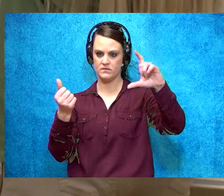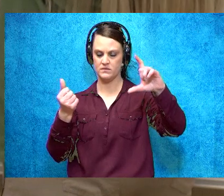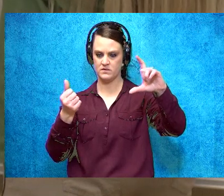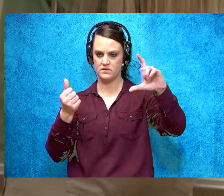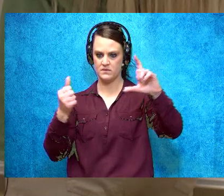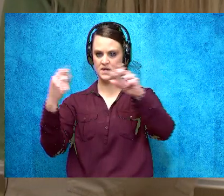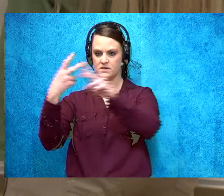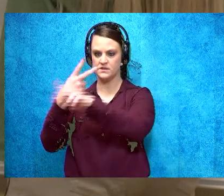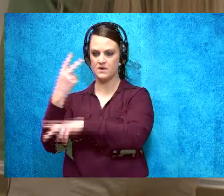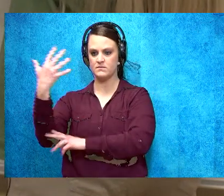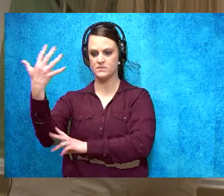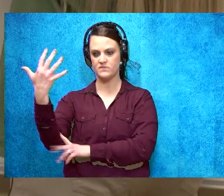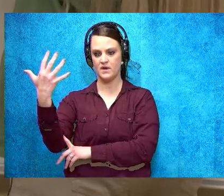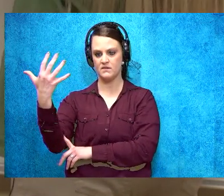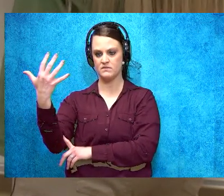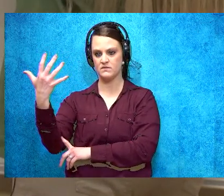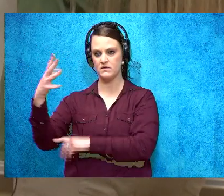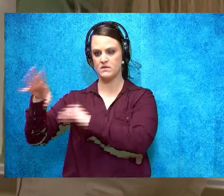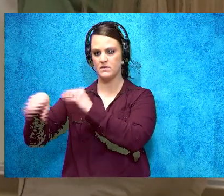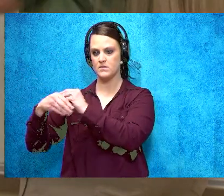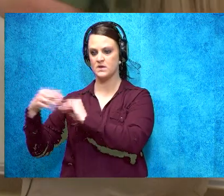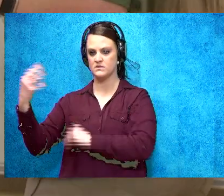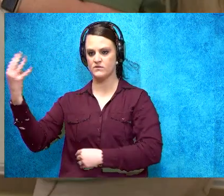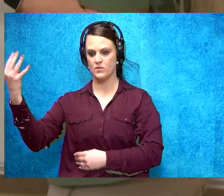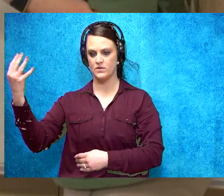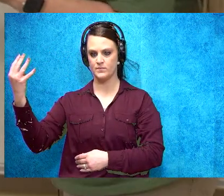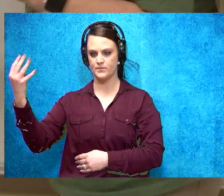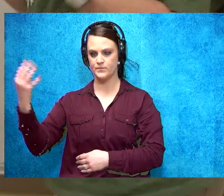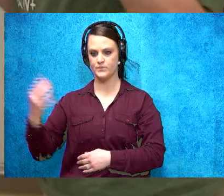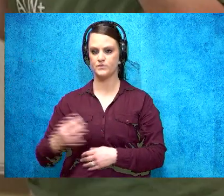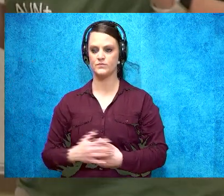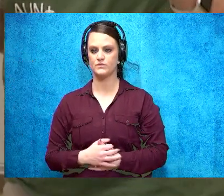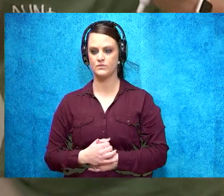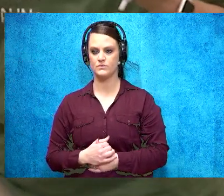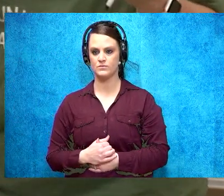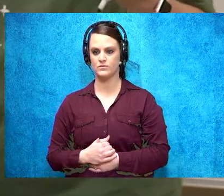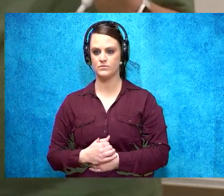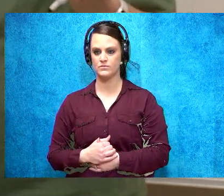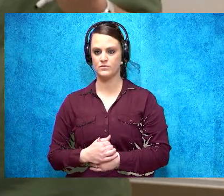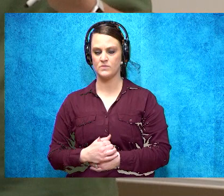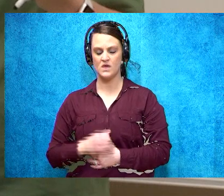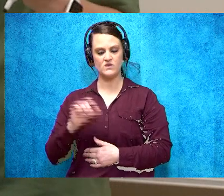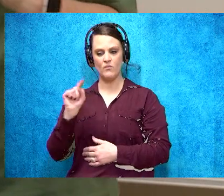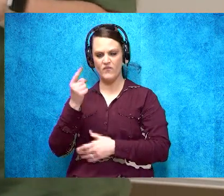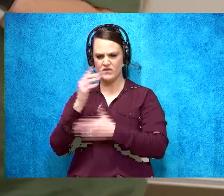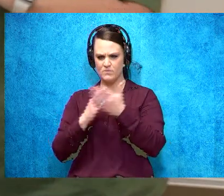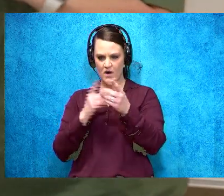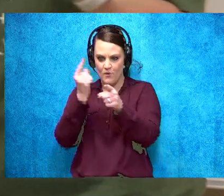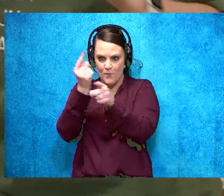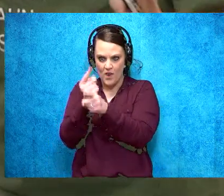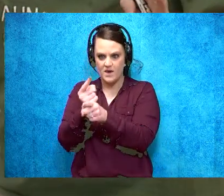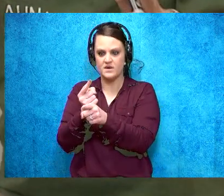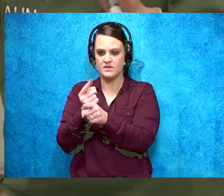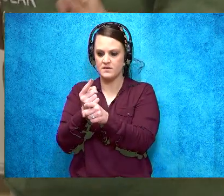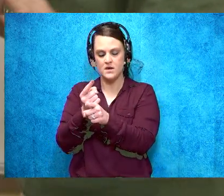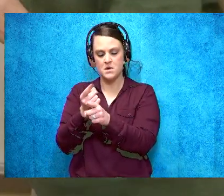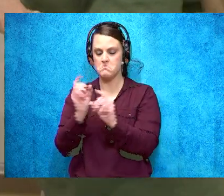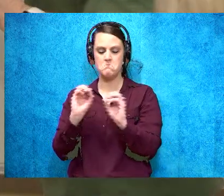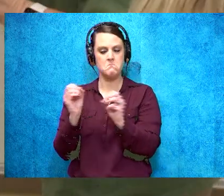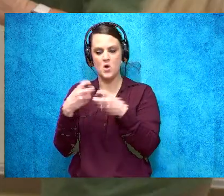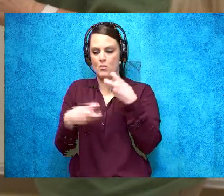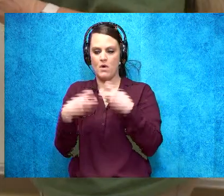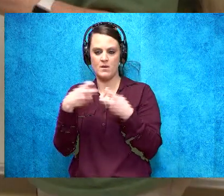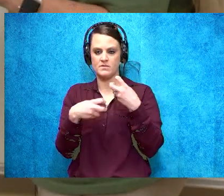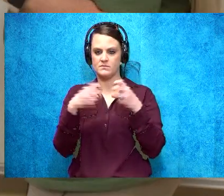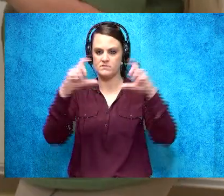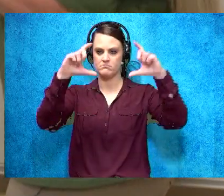times 5 plus 4. And they did the first part of it correctly. They didn't have any problems with